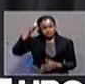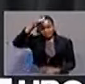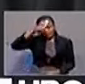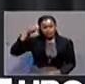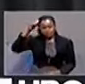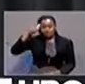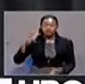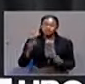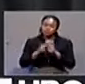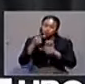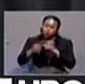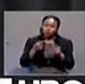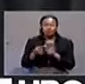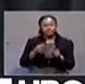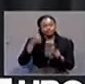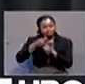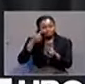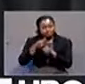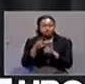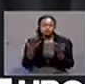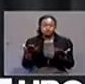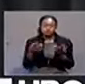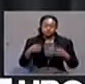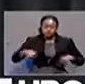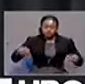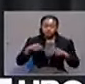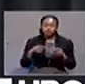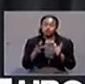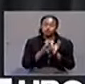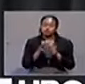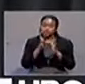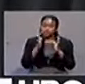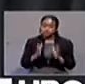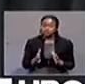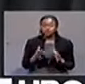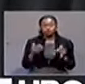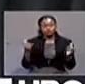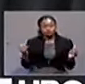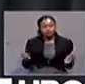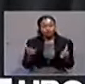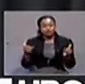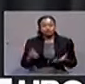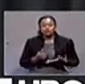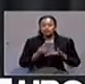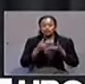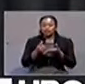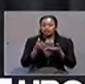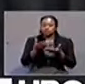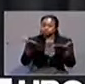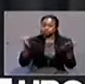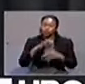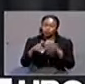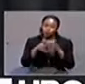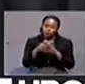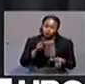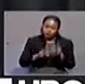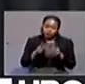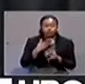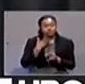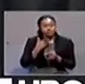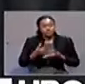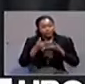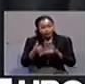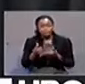us, his Christians, to try to help those who need help, those who are